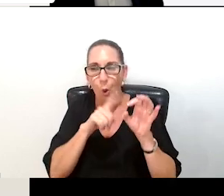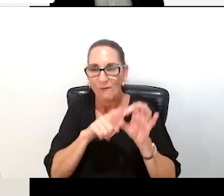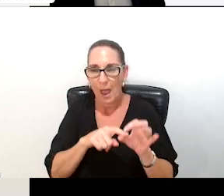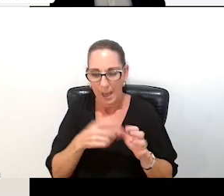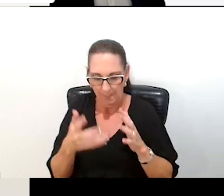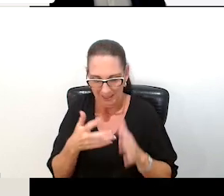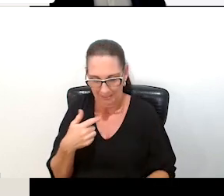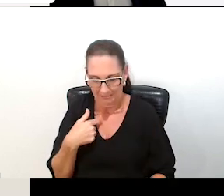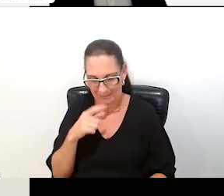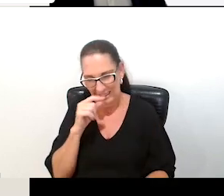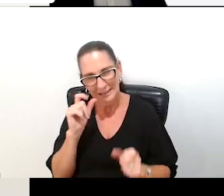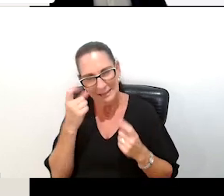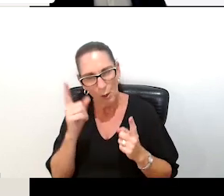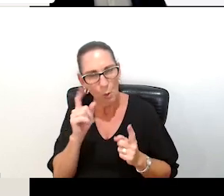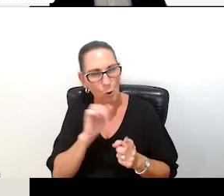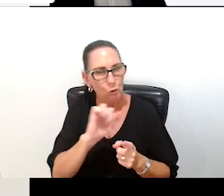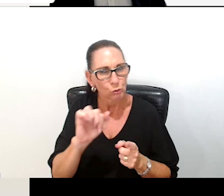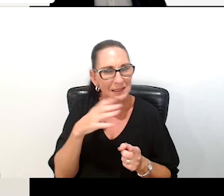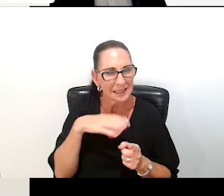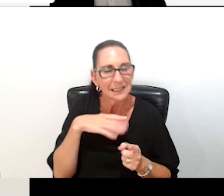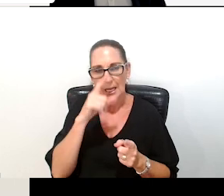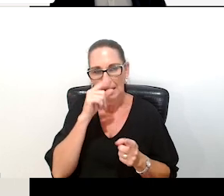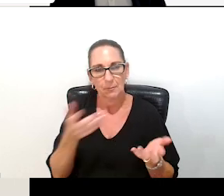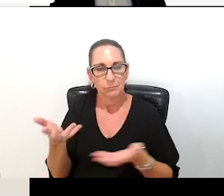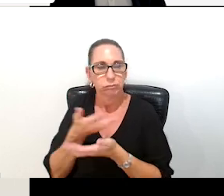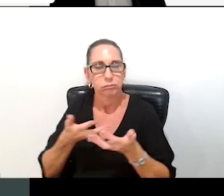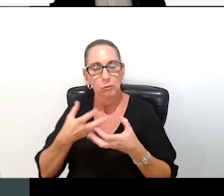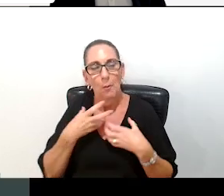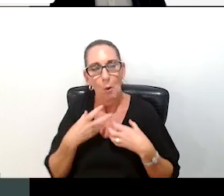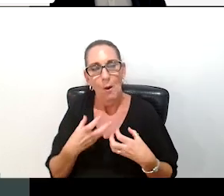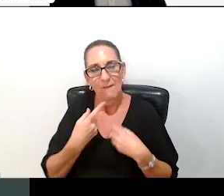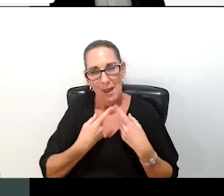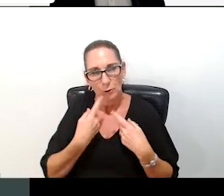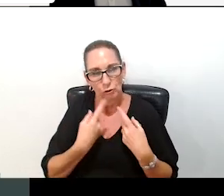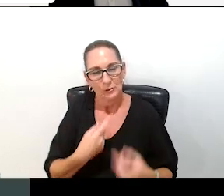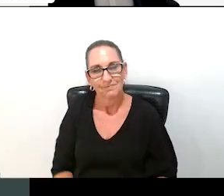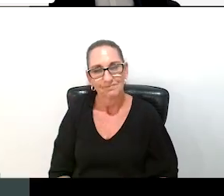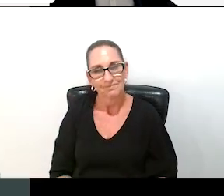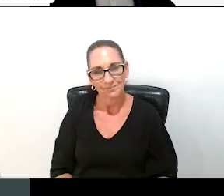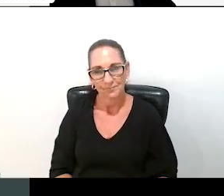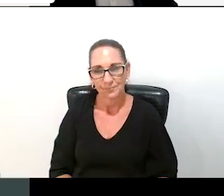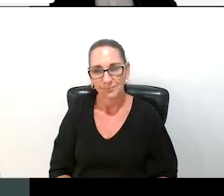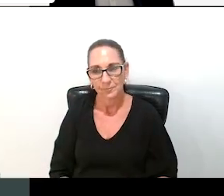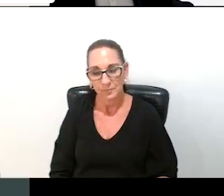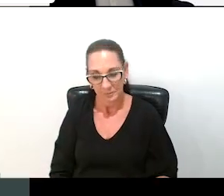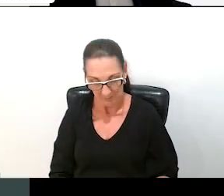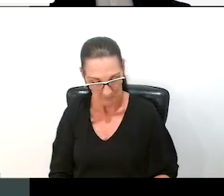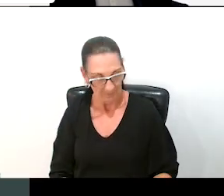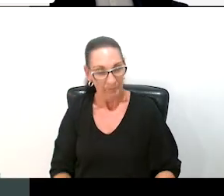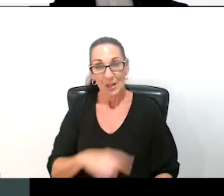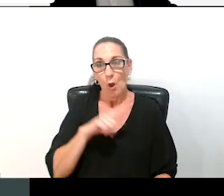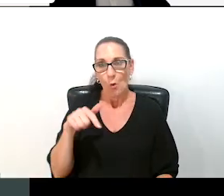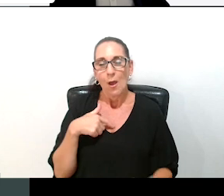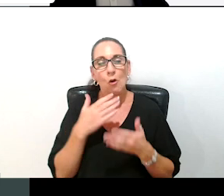to share information about this and other initiatives. We have been very